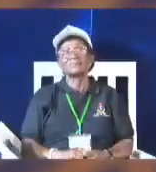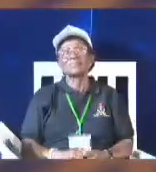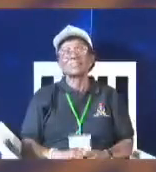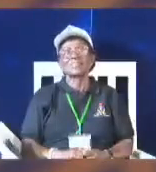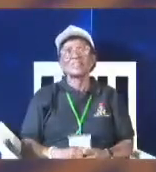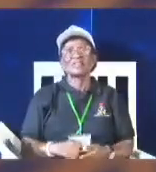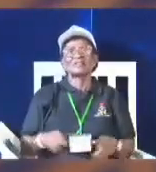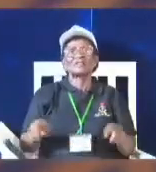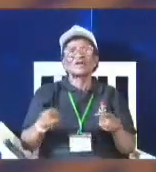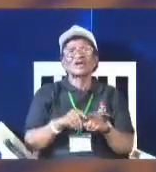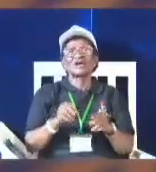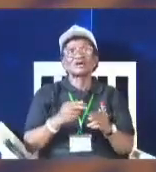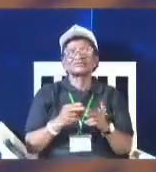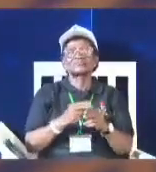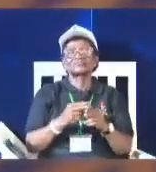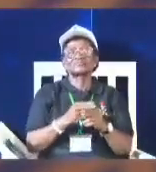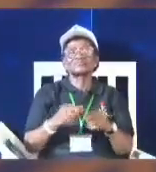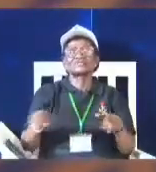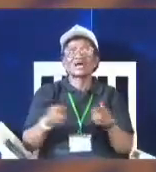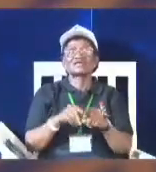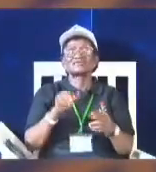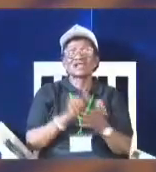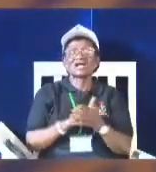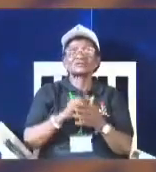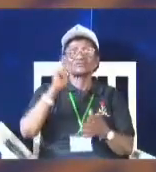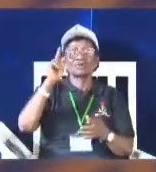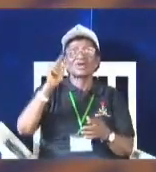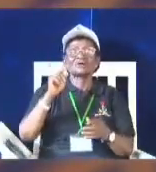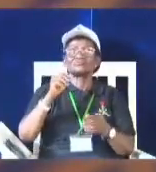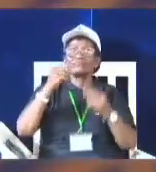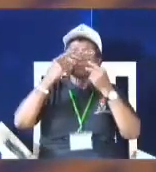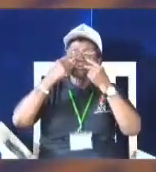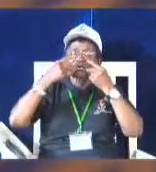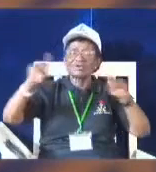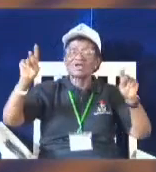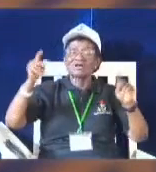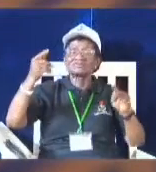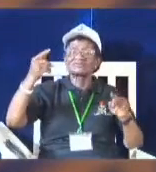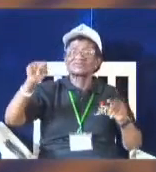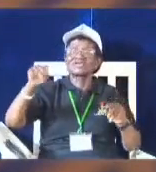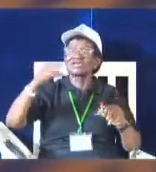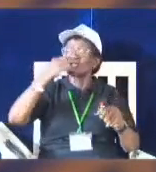And as soon as that man pronounced the curse,